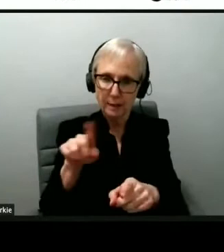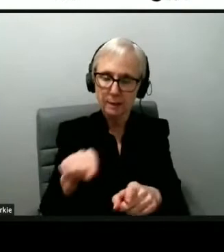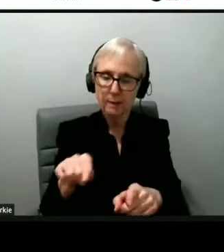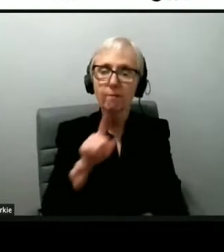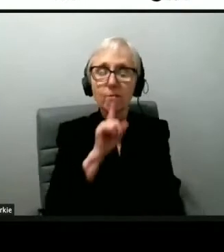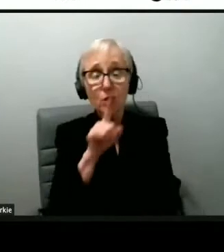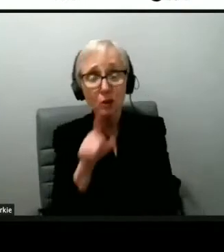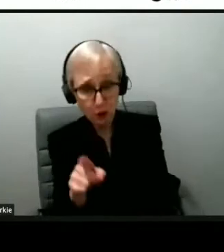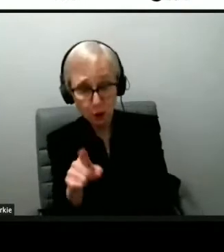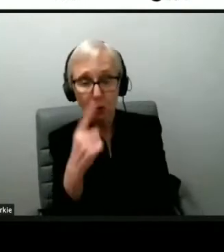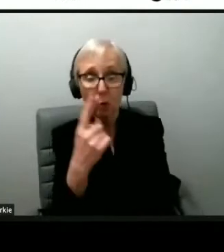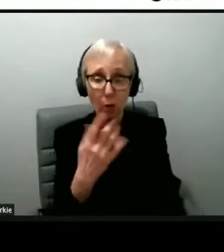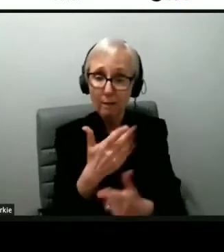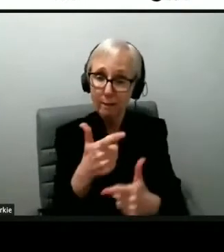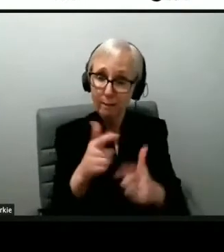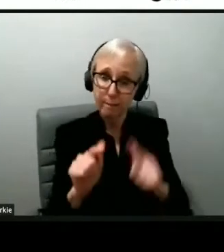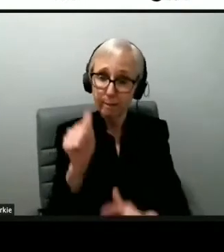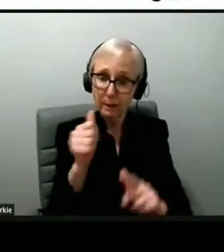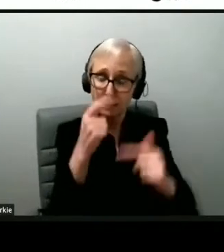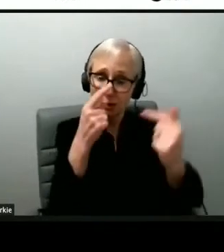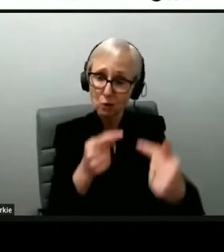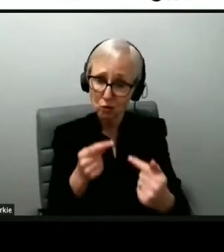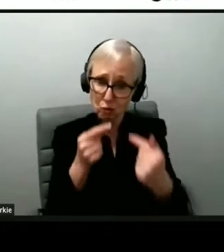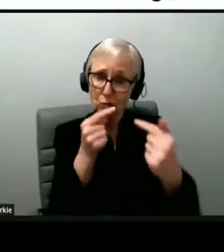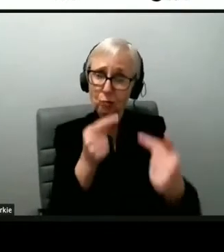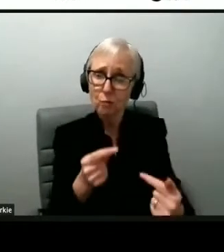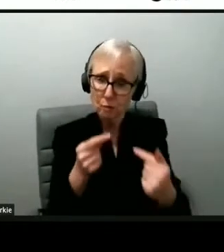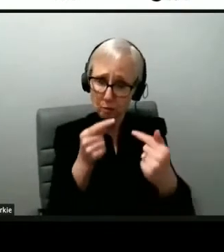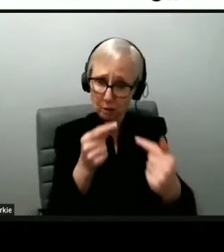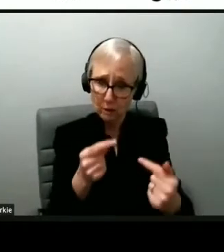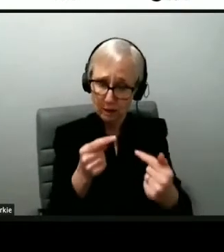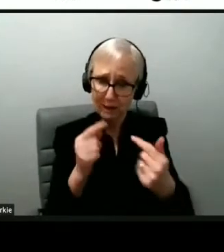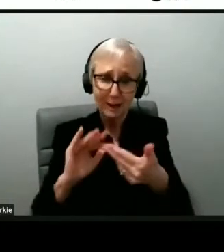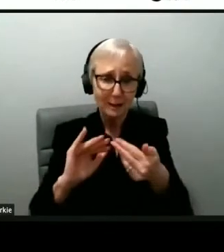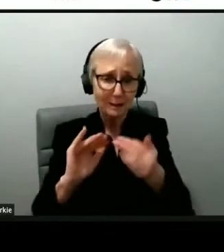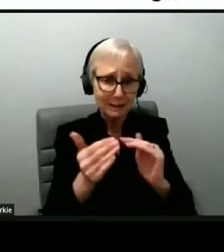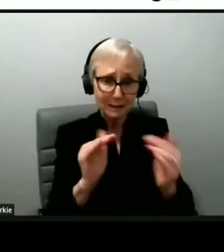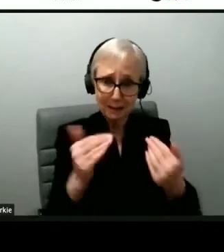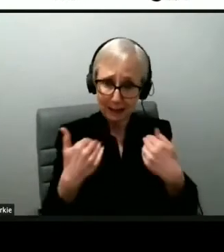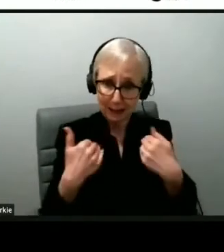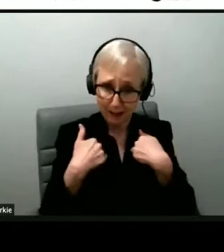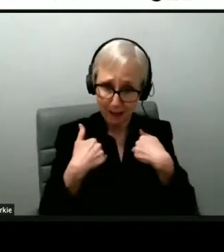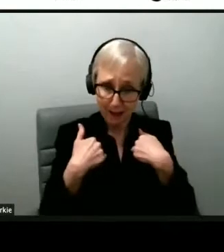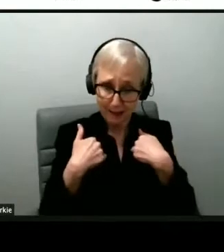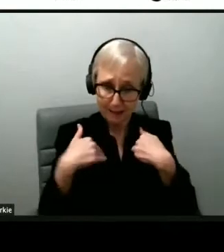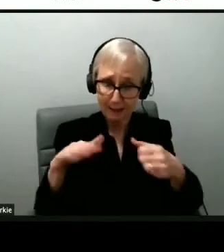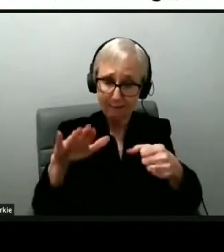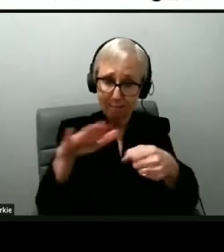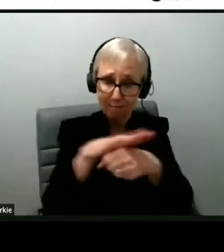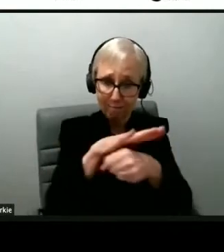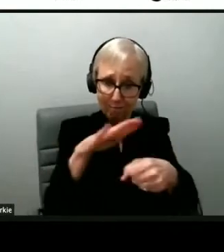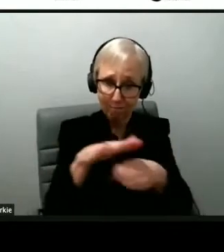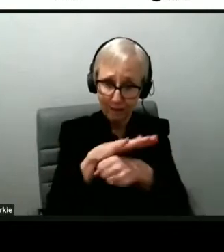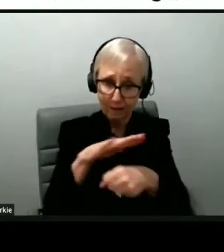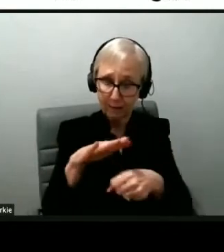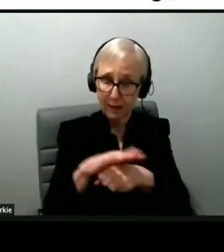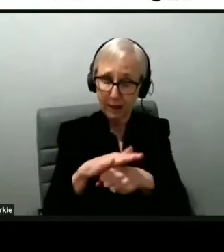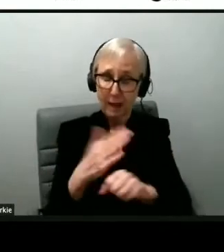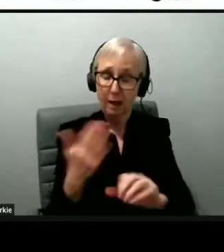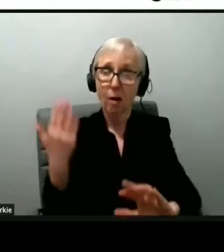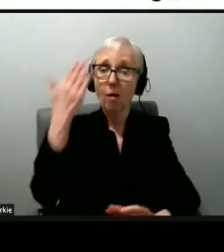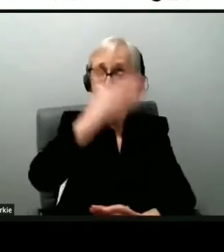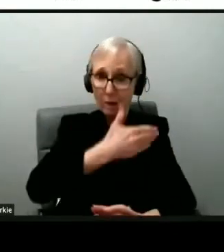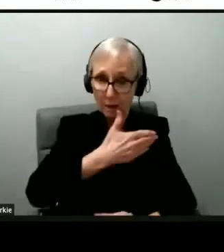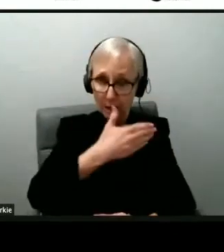For sure. So I think one of the biggest struggles that our city has in filling these areas and one of the biggest oversights is